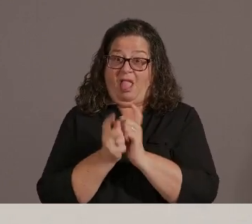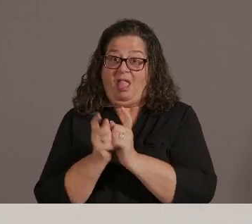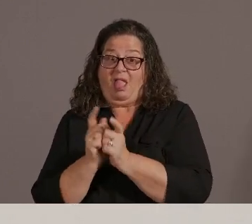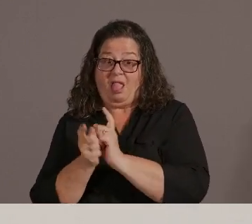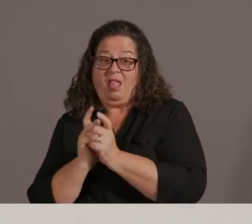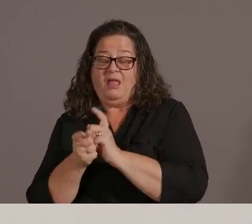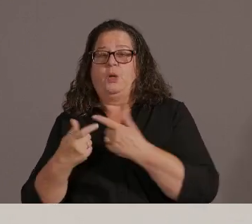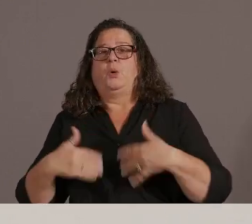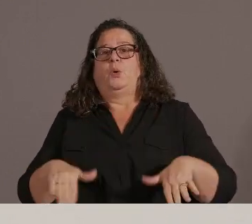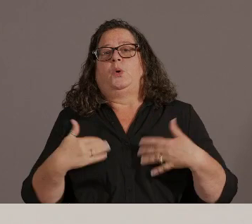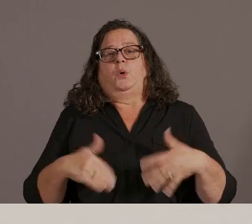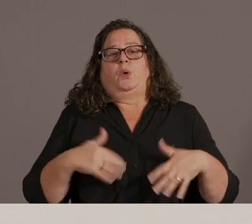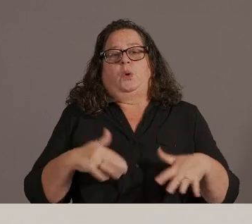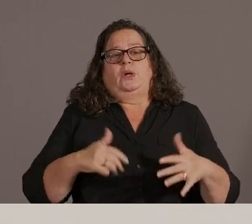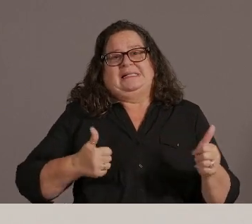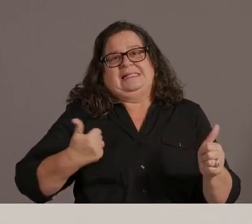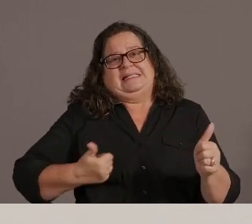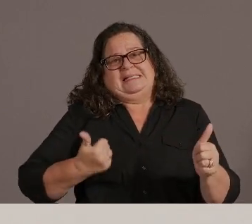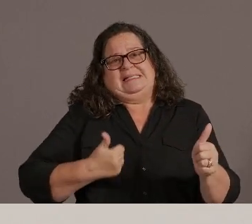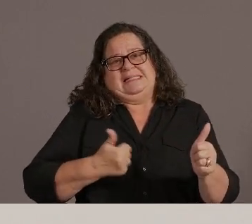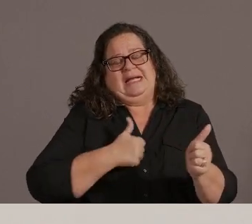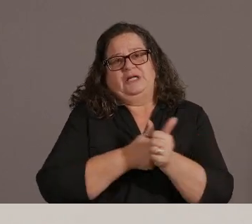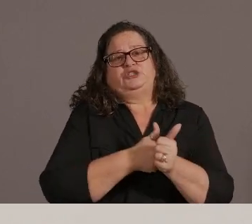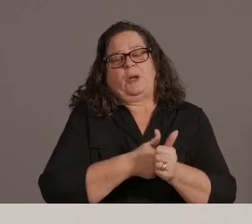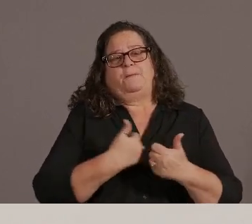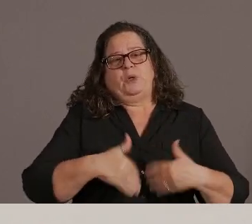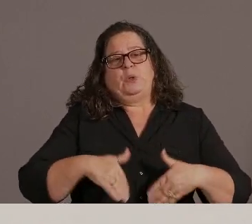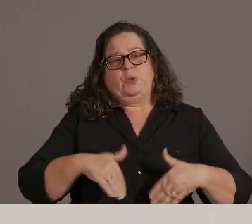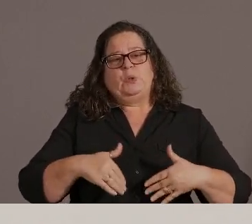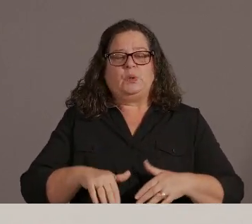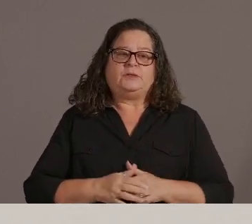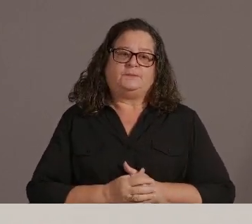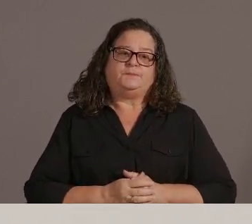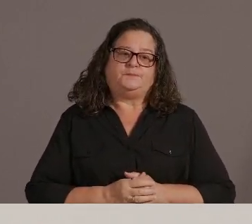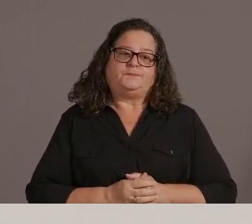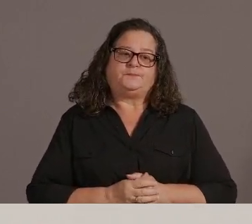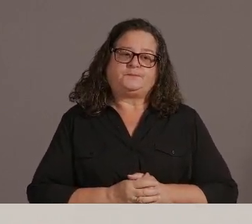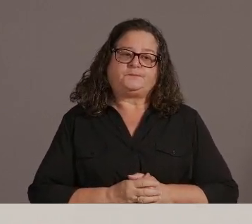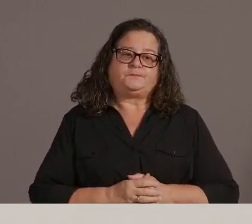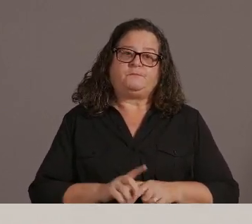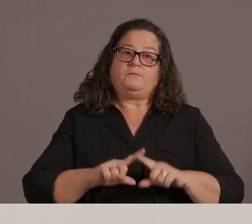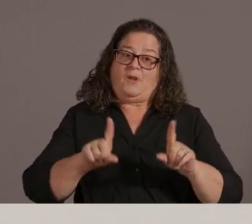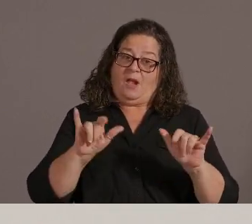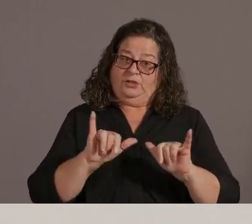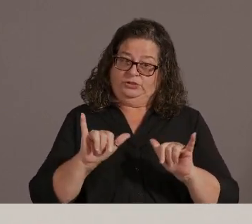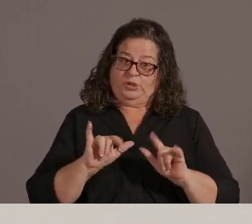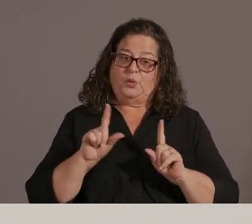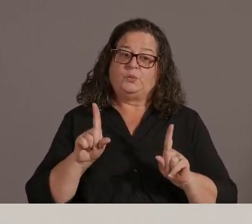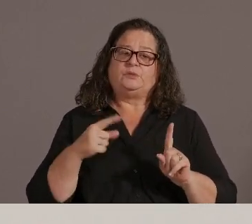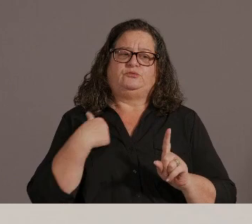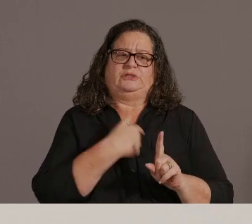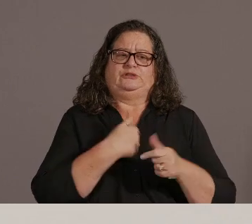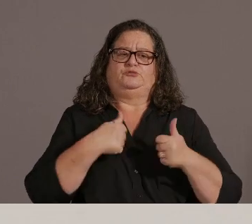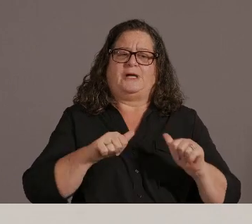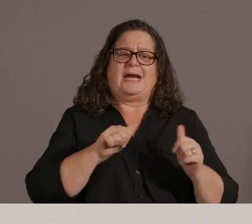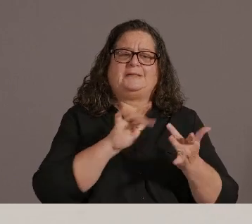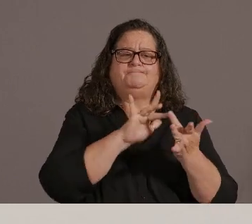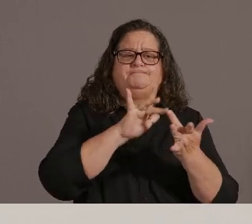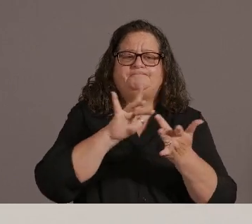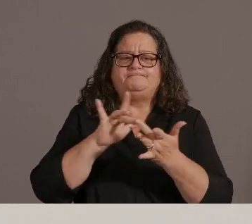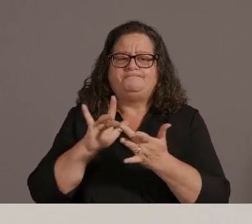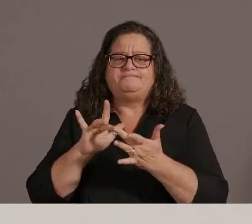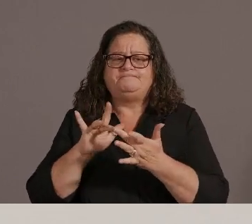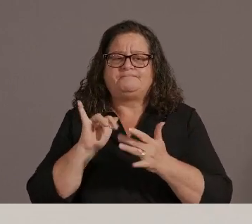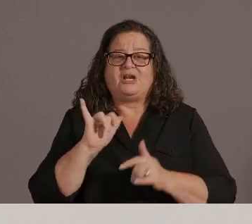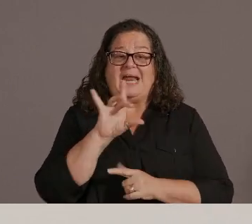And then those efforts then also get put, so as we're expanding that 85009 zip code into other zip codes